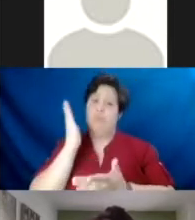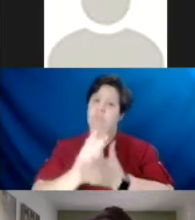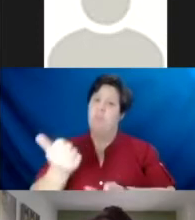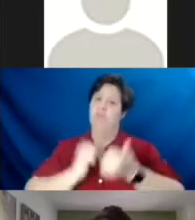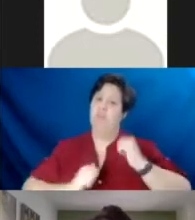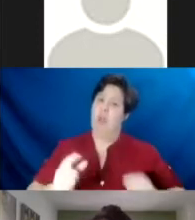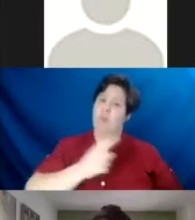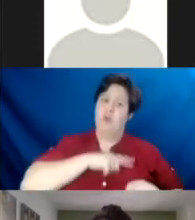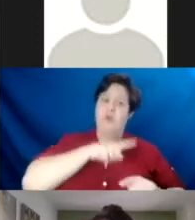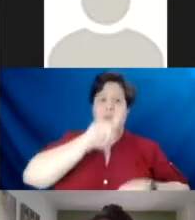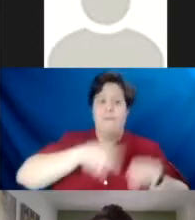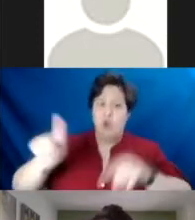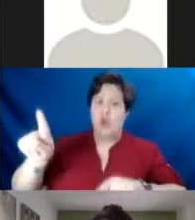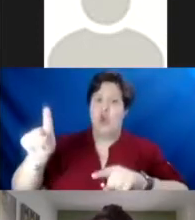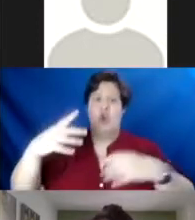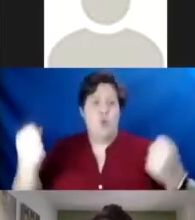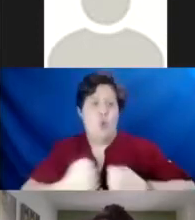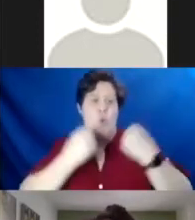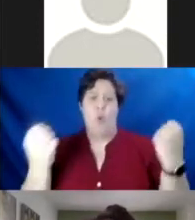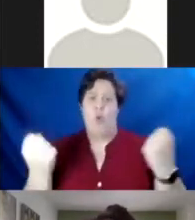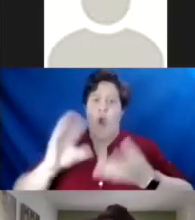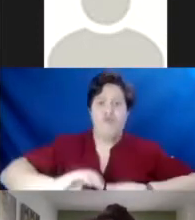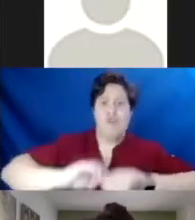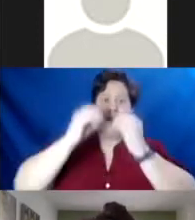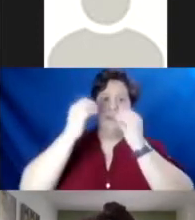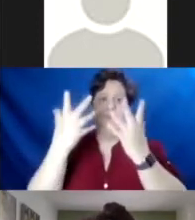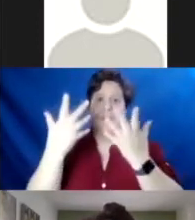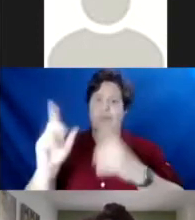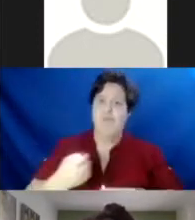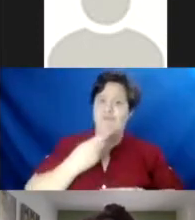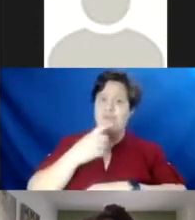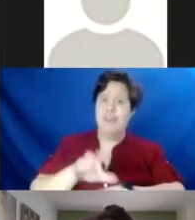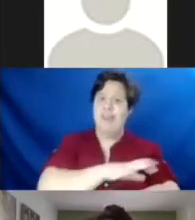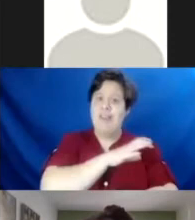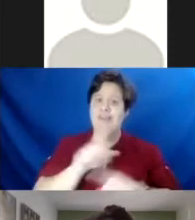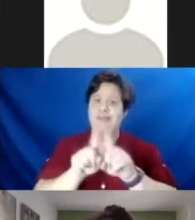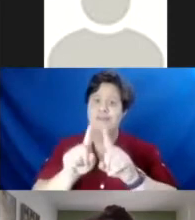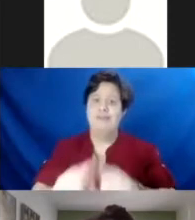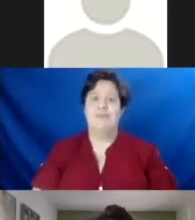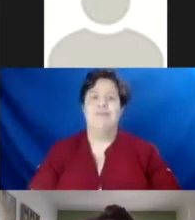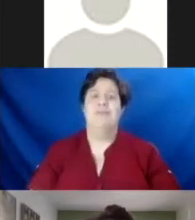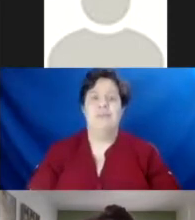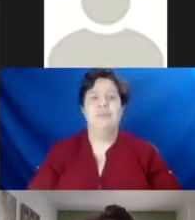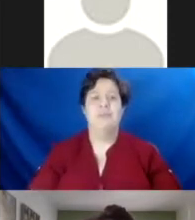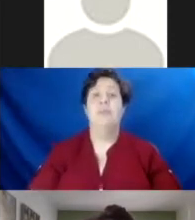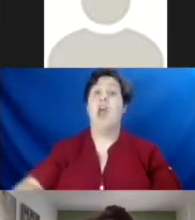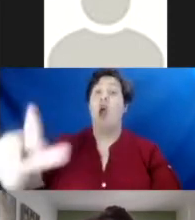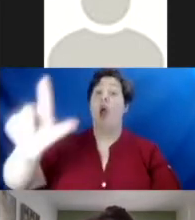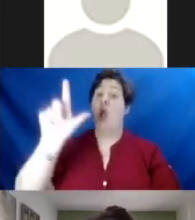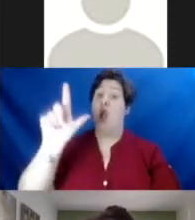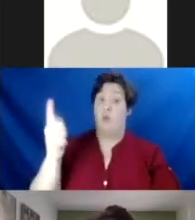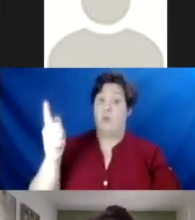energy, creativity and resilience. Slide, please. So Lewisham Borough of Culture.